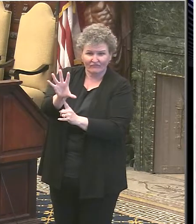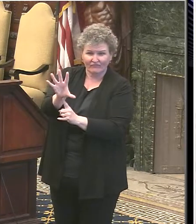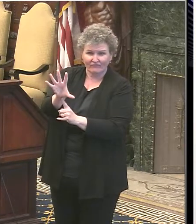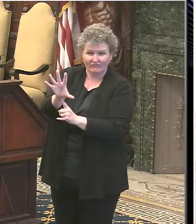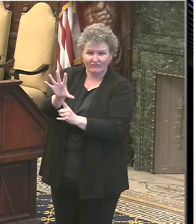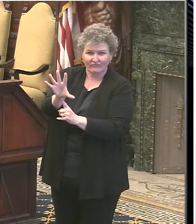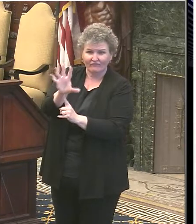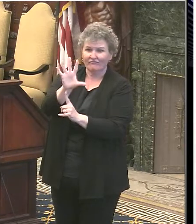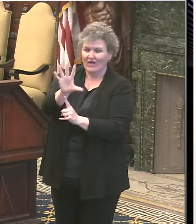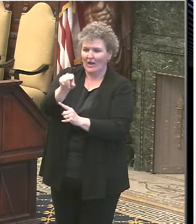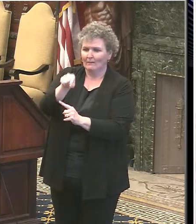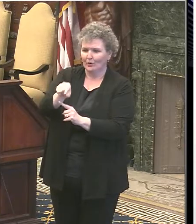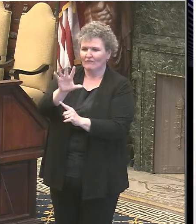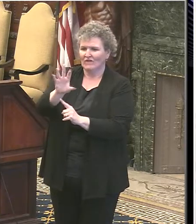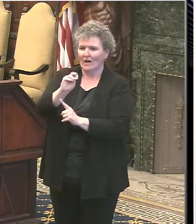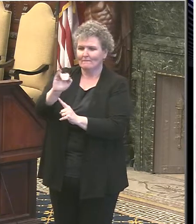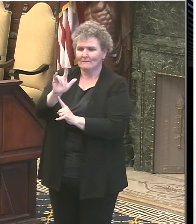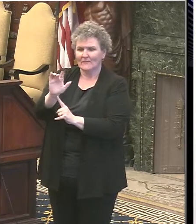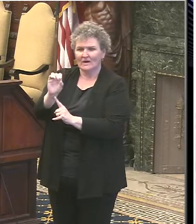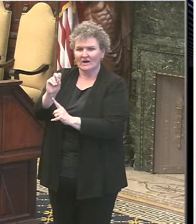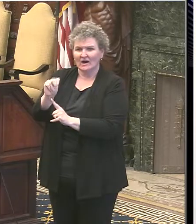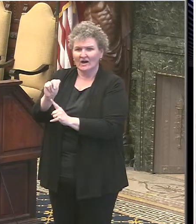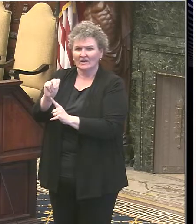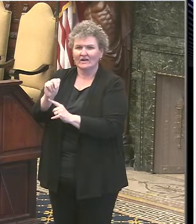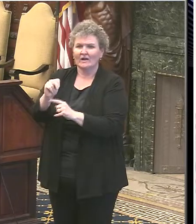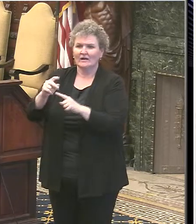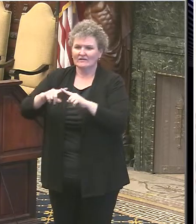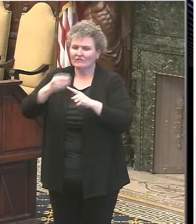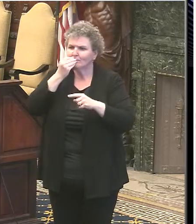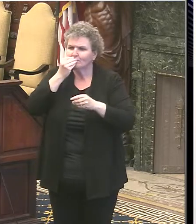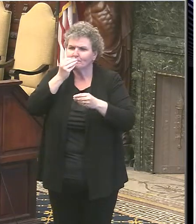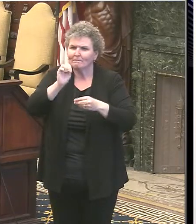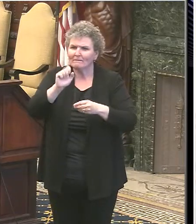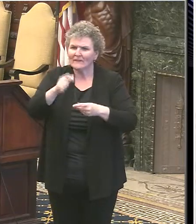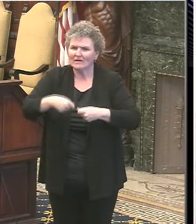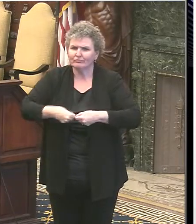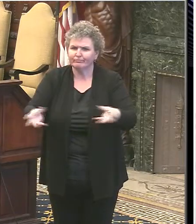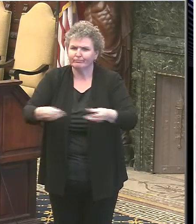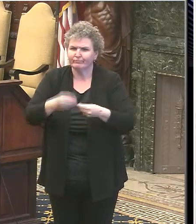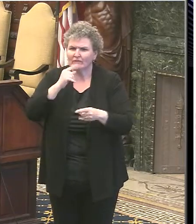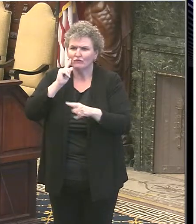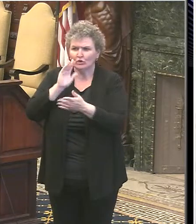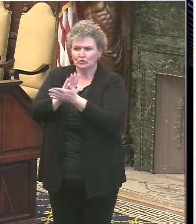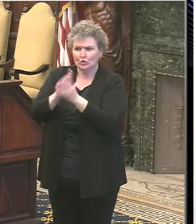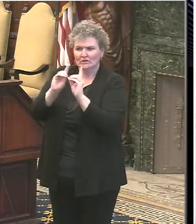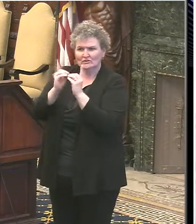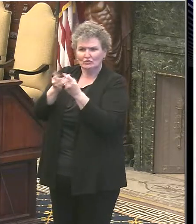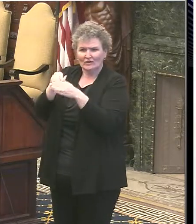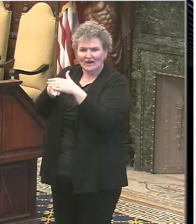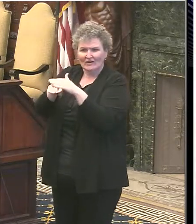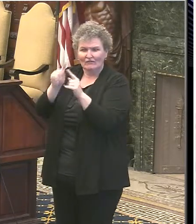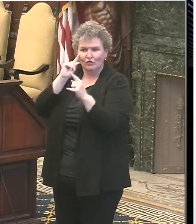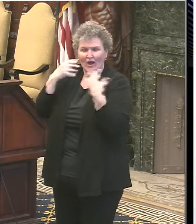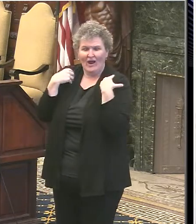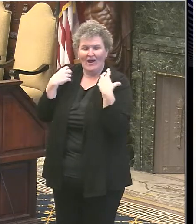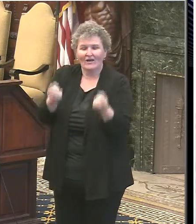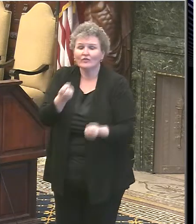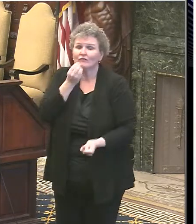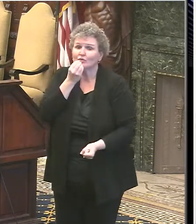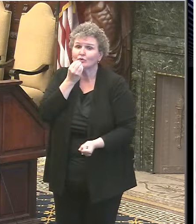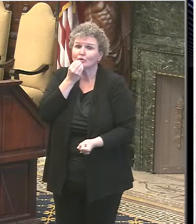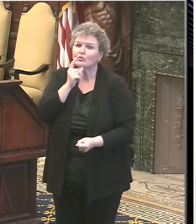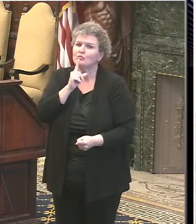5.5 million meals to our students who rely on the district for access to nutritious meals. And for that, we are